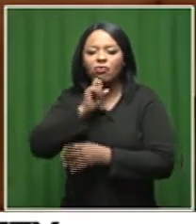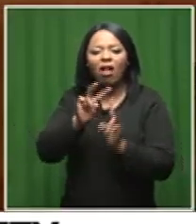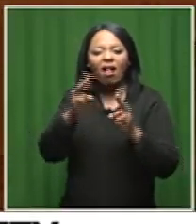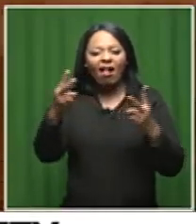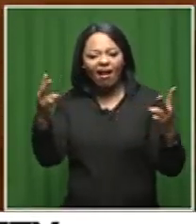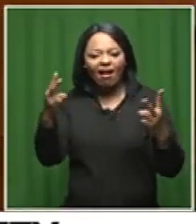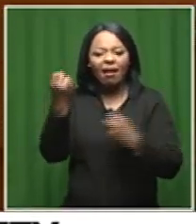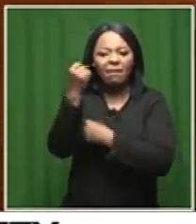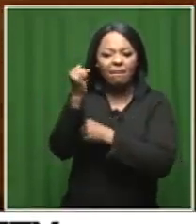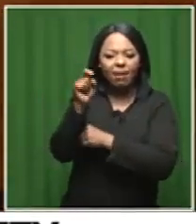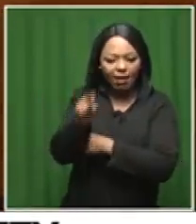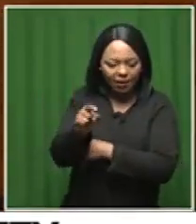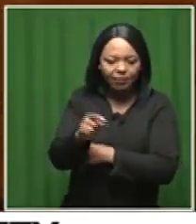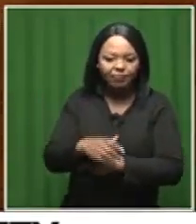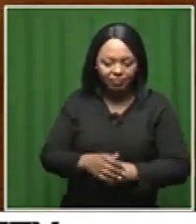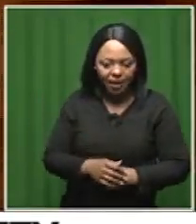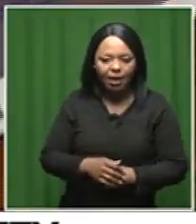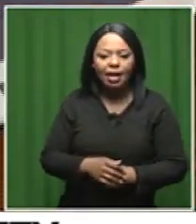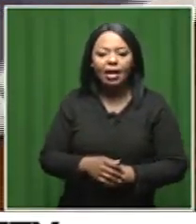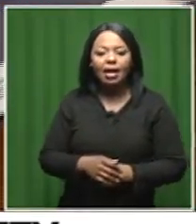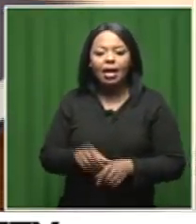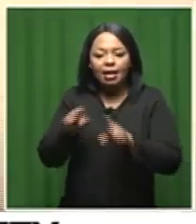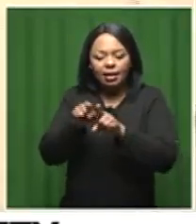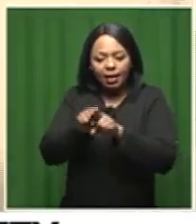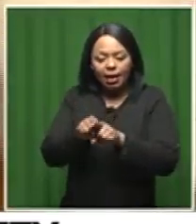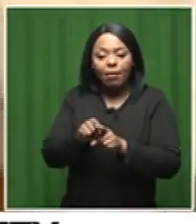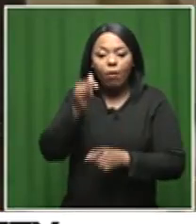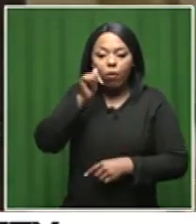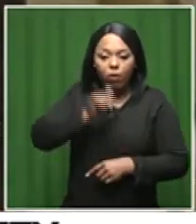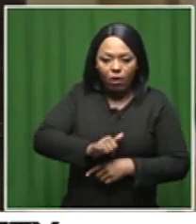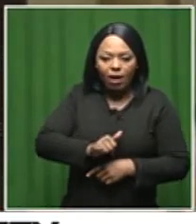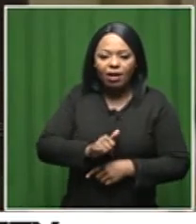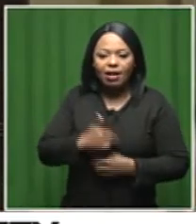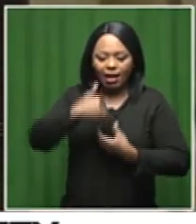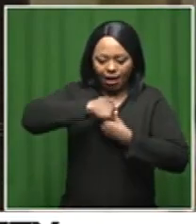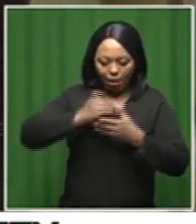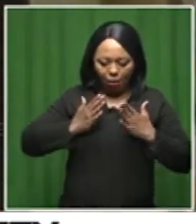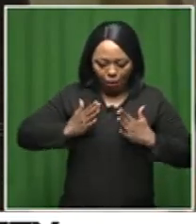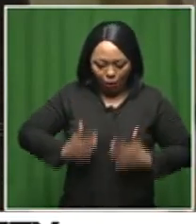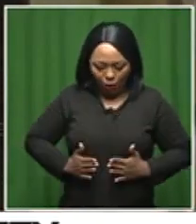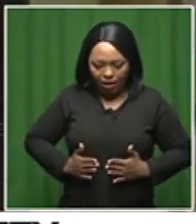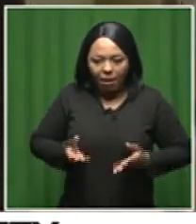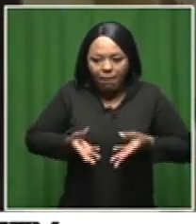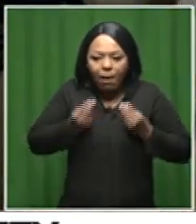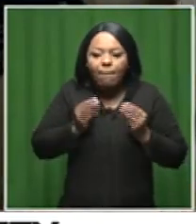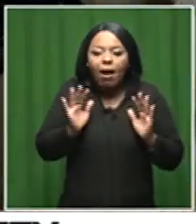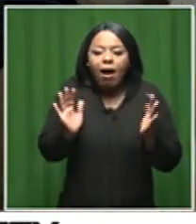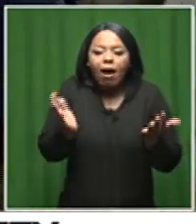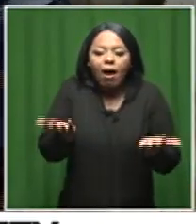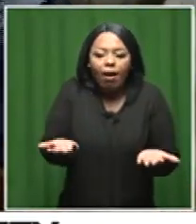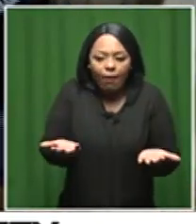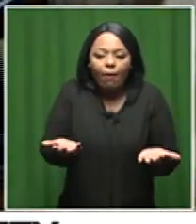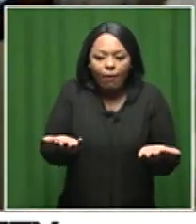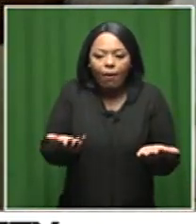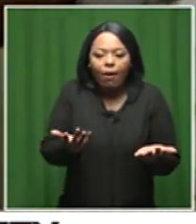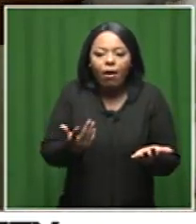intravenously, and they find, once they are in the living body, they find their way into the